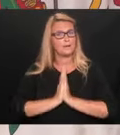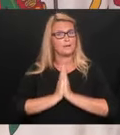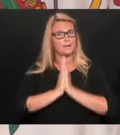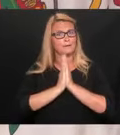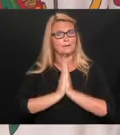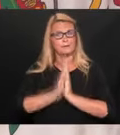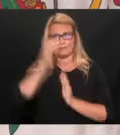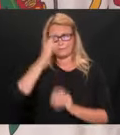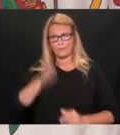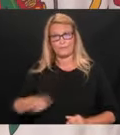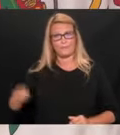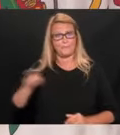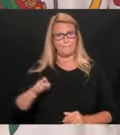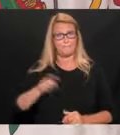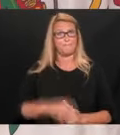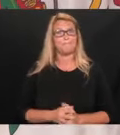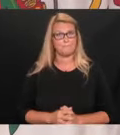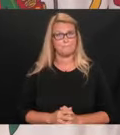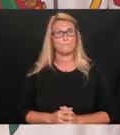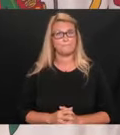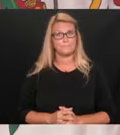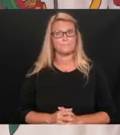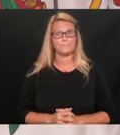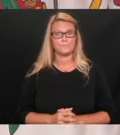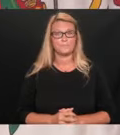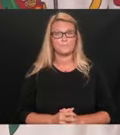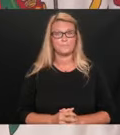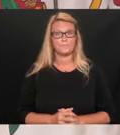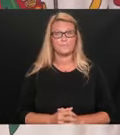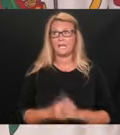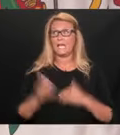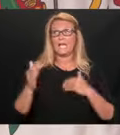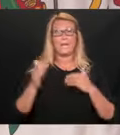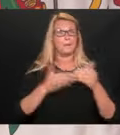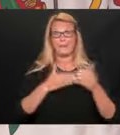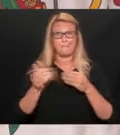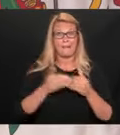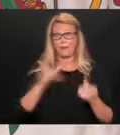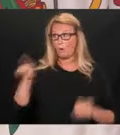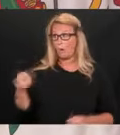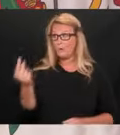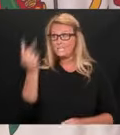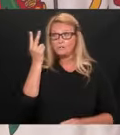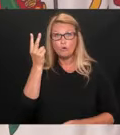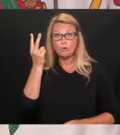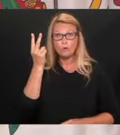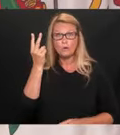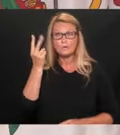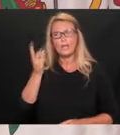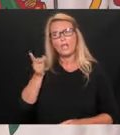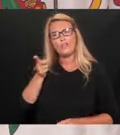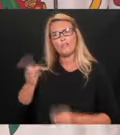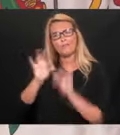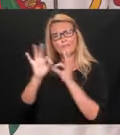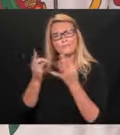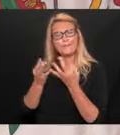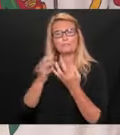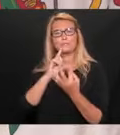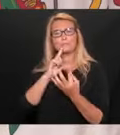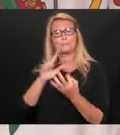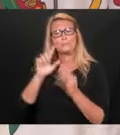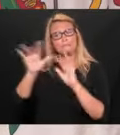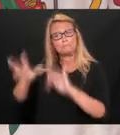for these great West Virginians. And it doesn't matter that there's only 2. These people are really hurting, and their families and